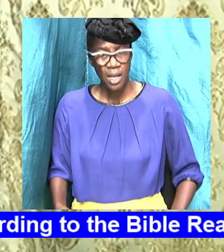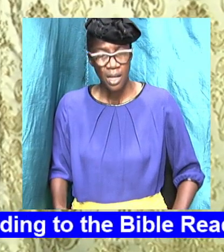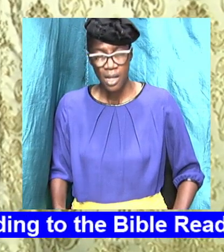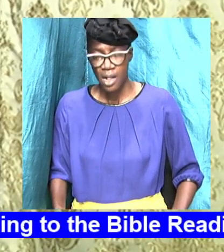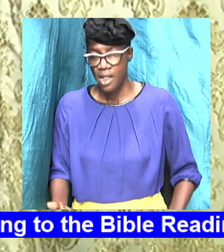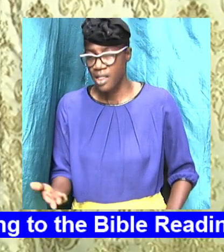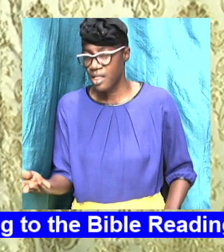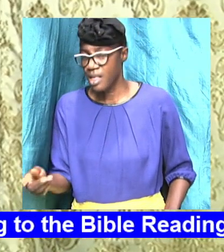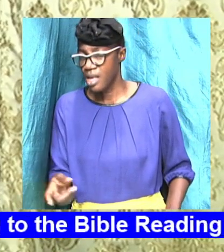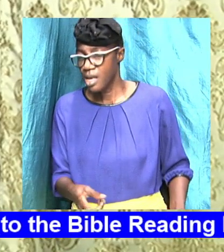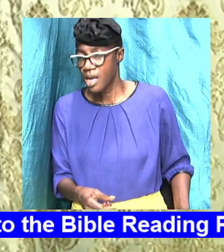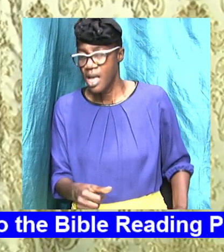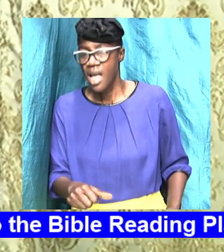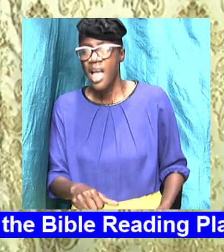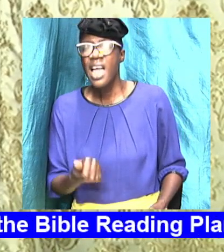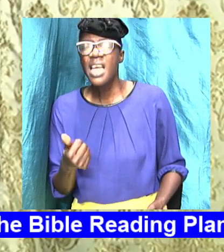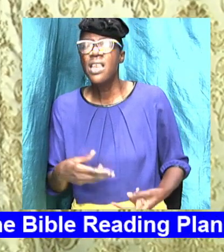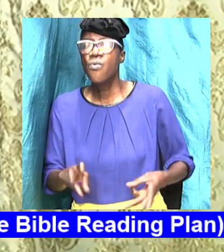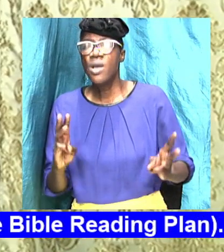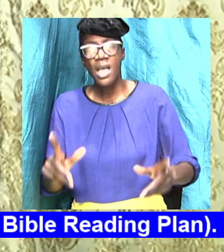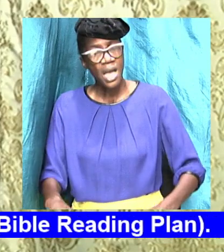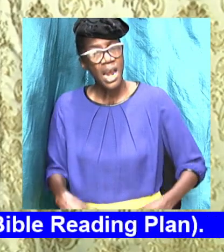make sure it's a holy living.